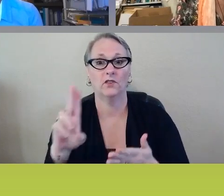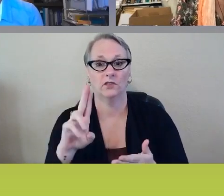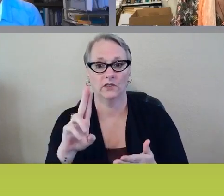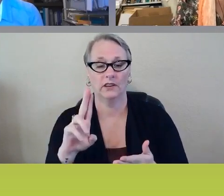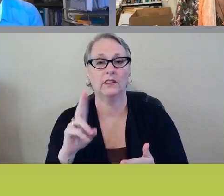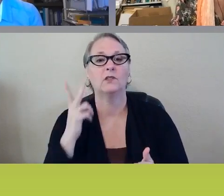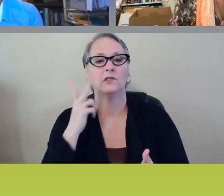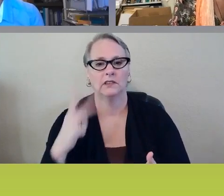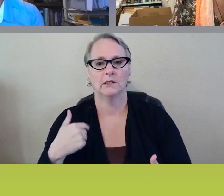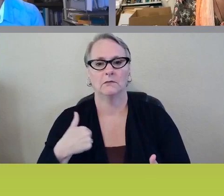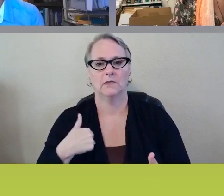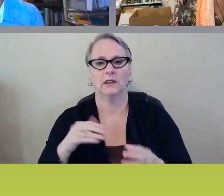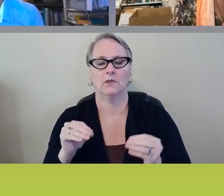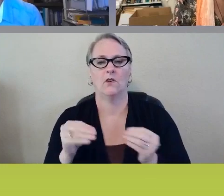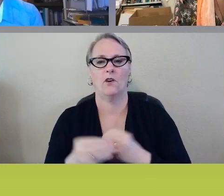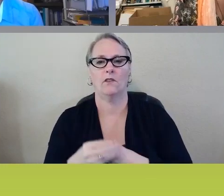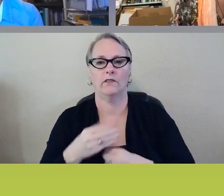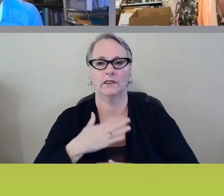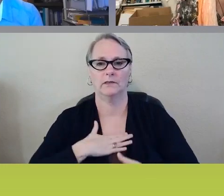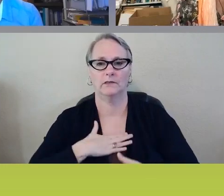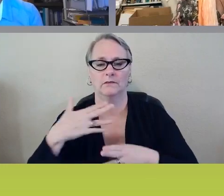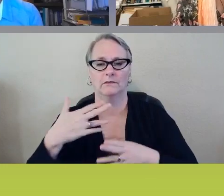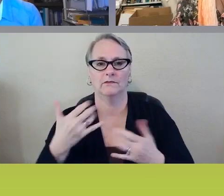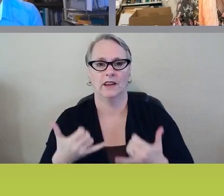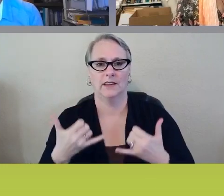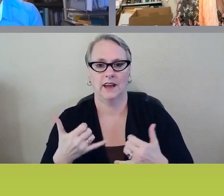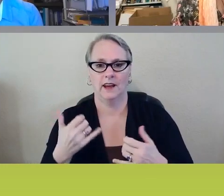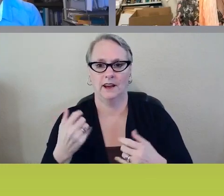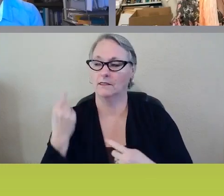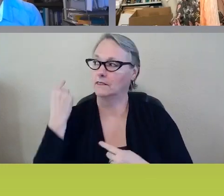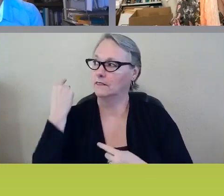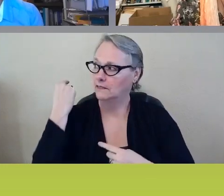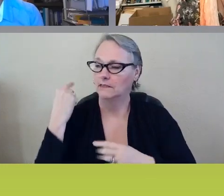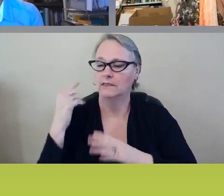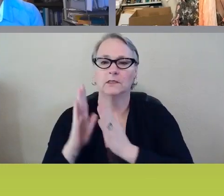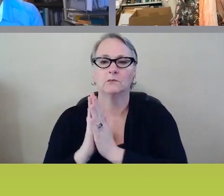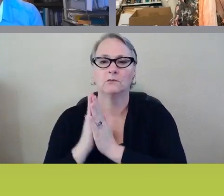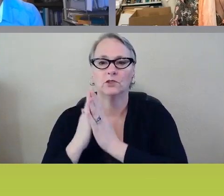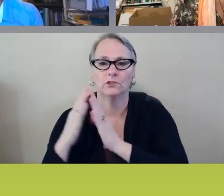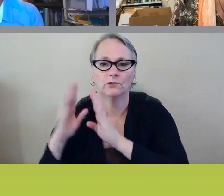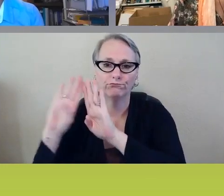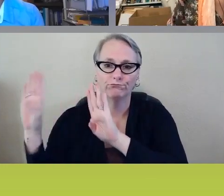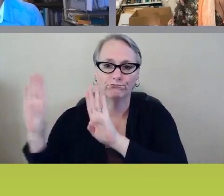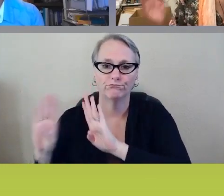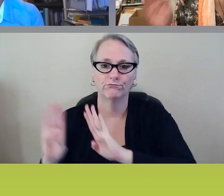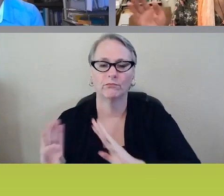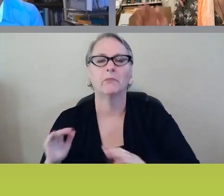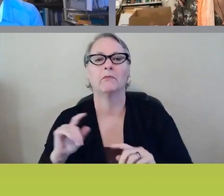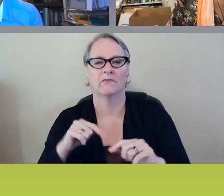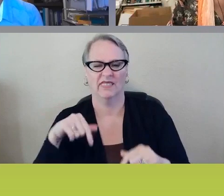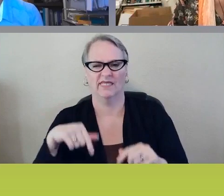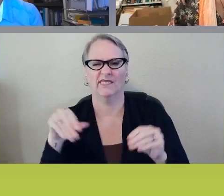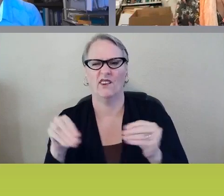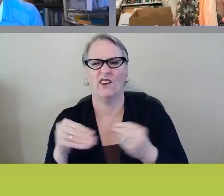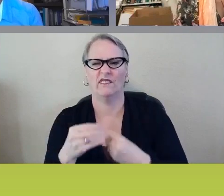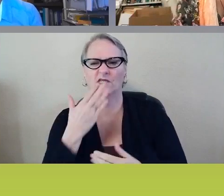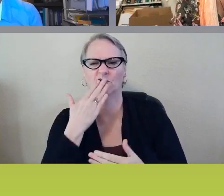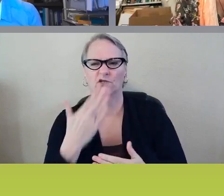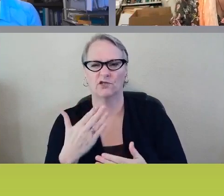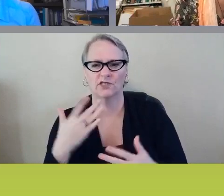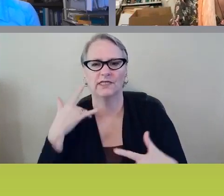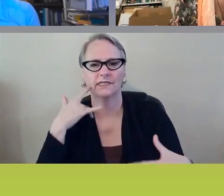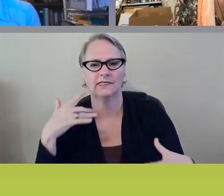an office that is not my office today, but it has a good quality sound and it's full of books around